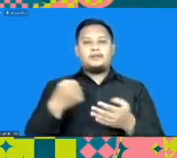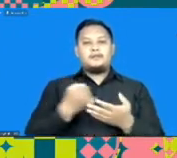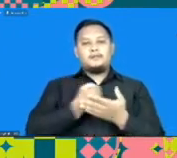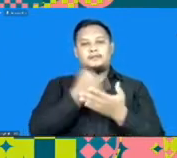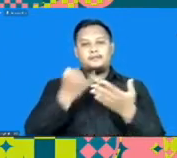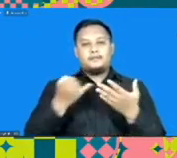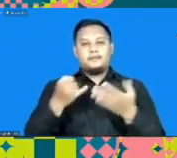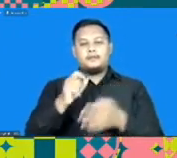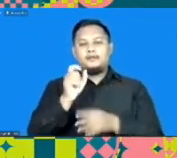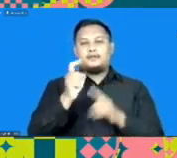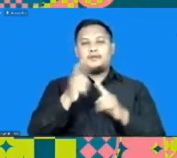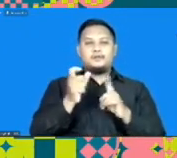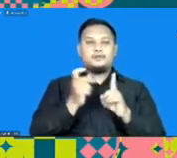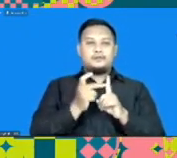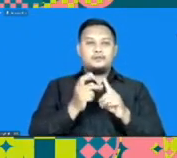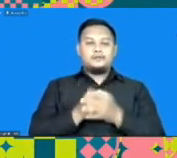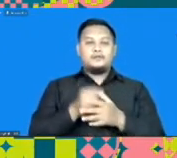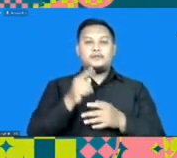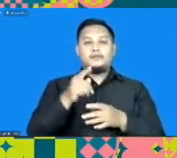Please continue.